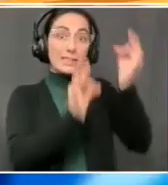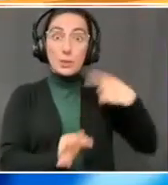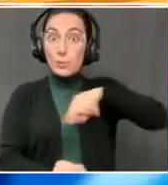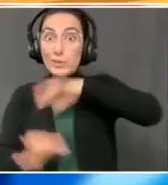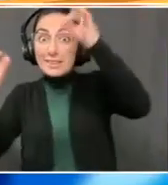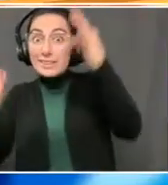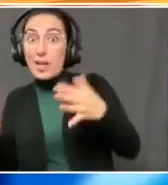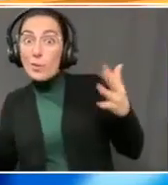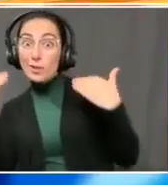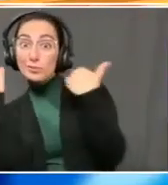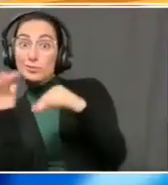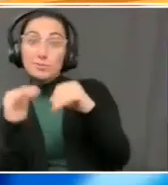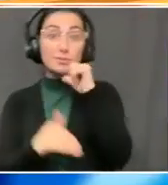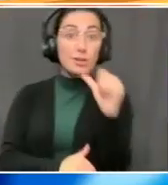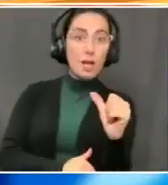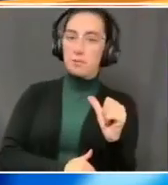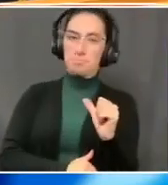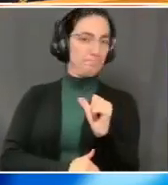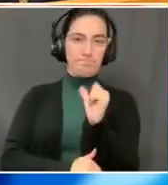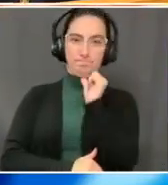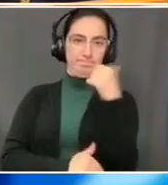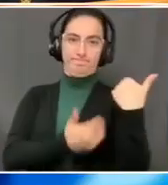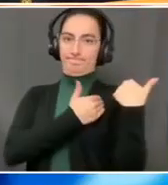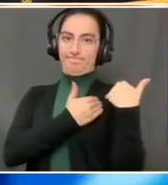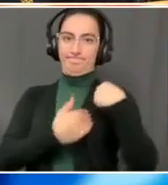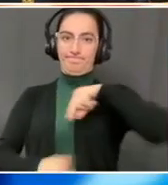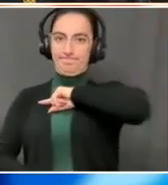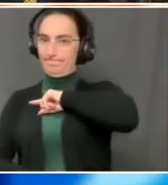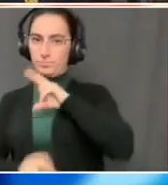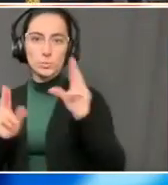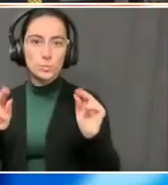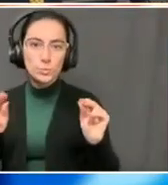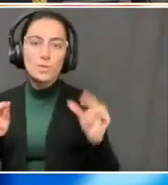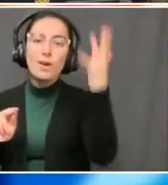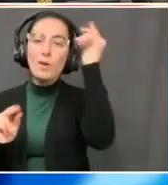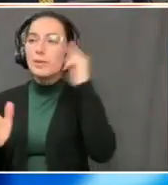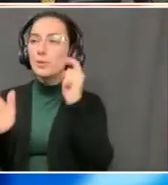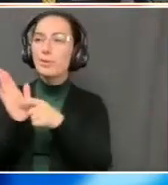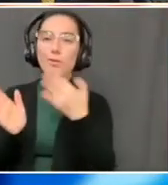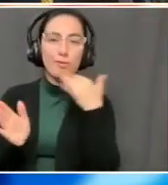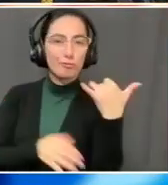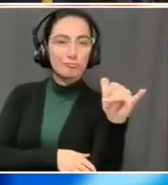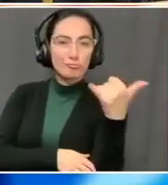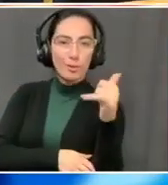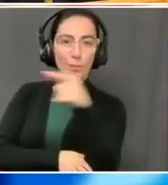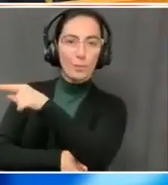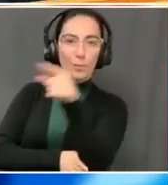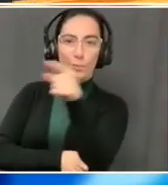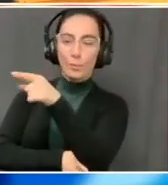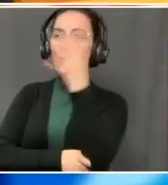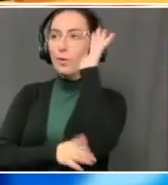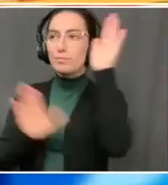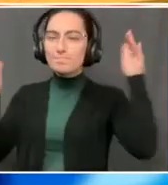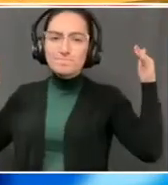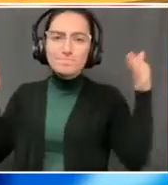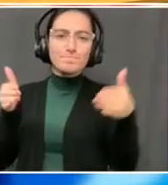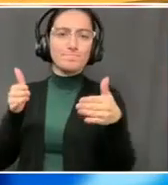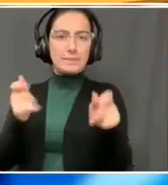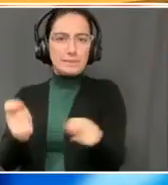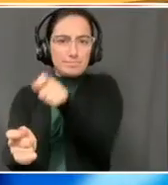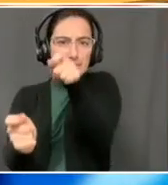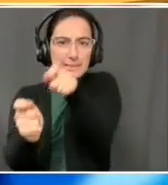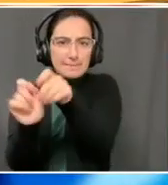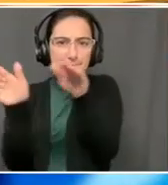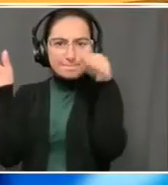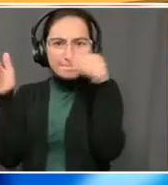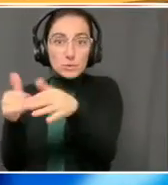restricted or unrestricted. And so that's why you see those highlighted in yellow, because that's what we're going to be primarily focusing on